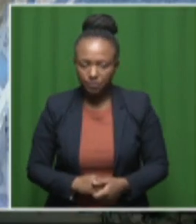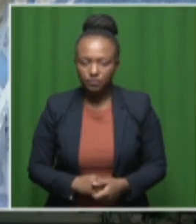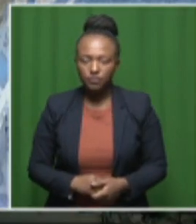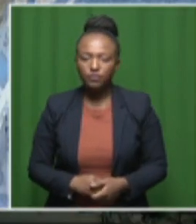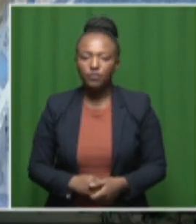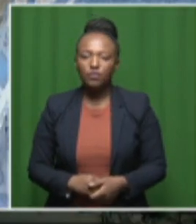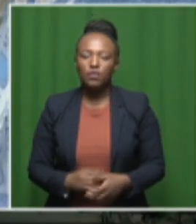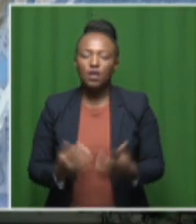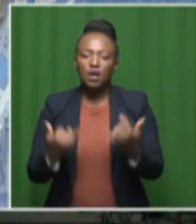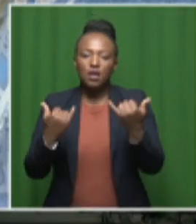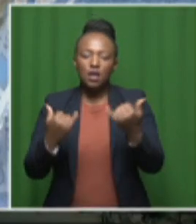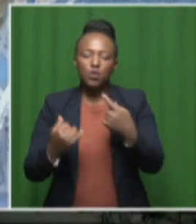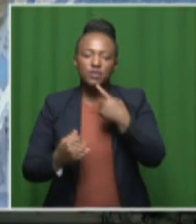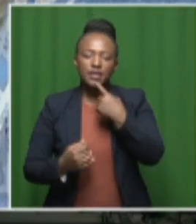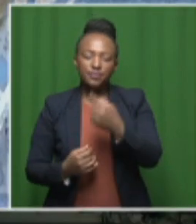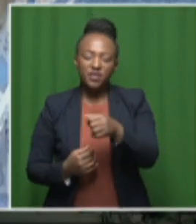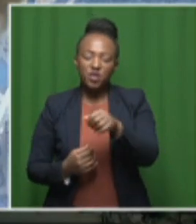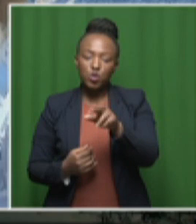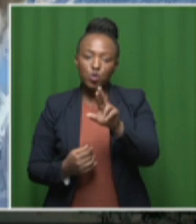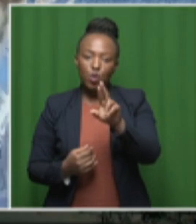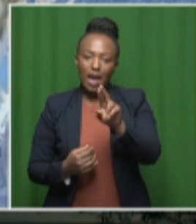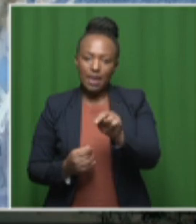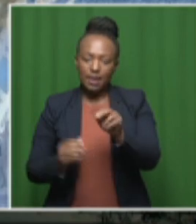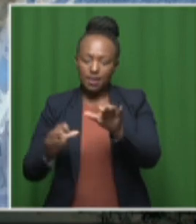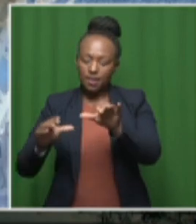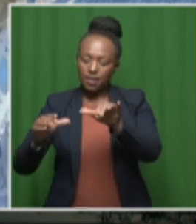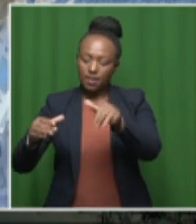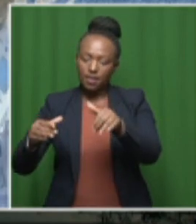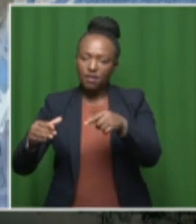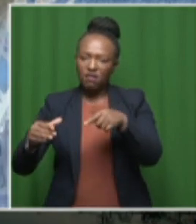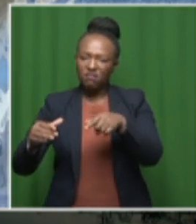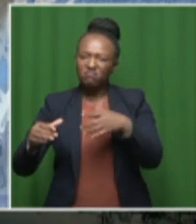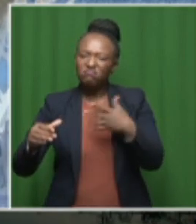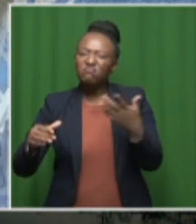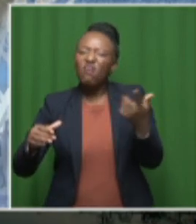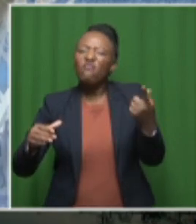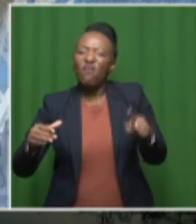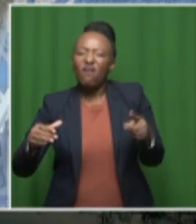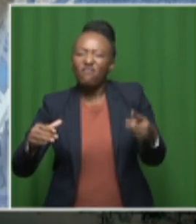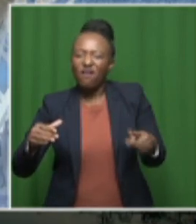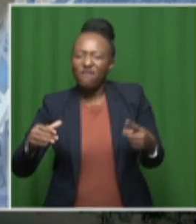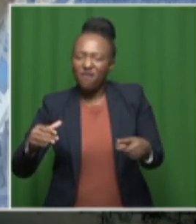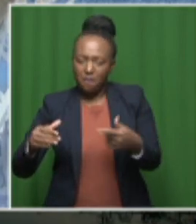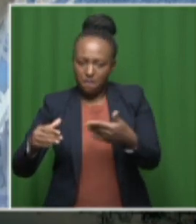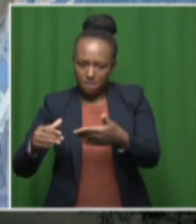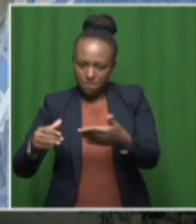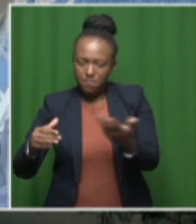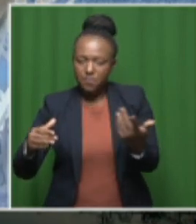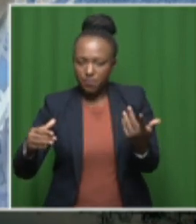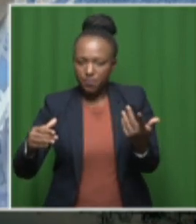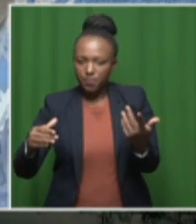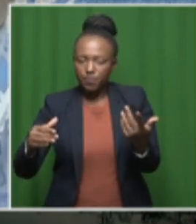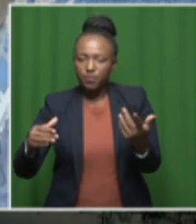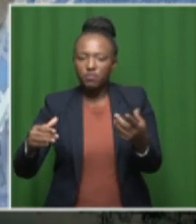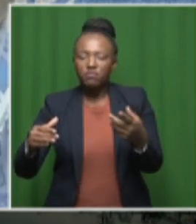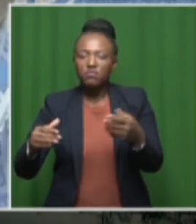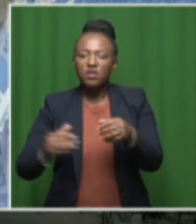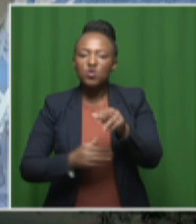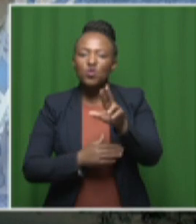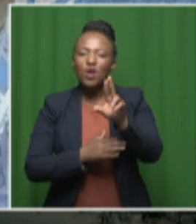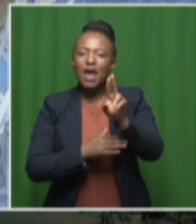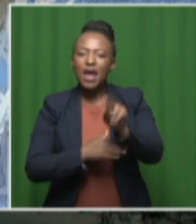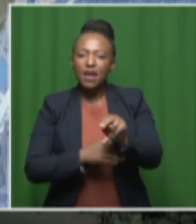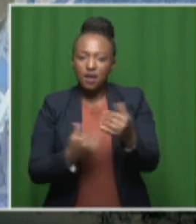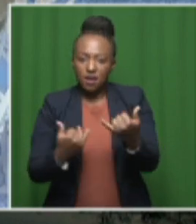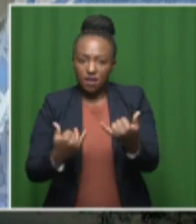and we talk about the relevance of the United Nations, and I think it's important because many ask that questions, how is the UN relevant